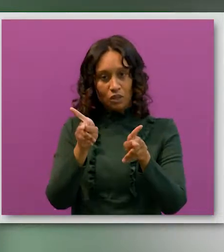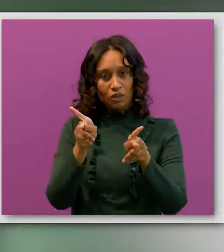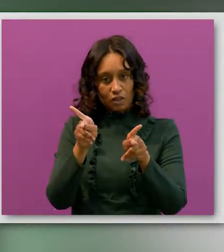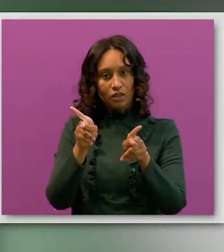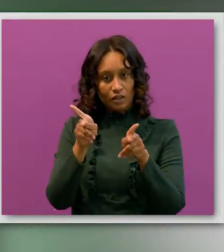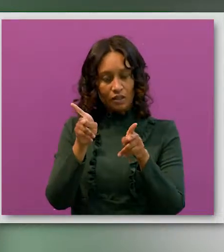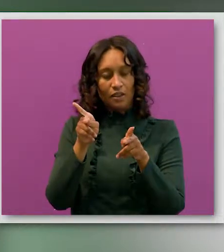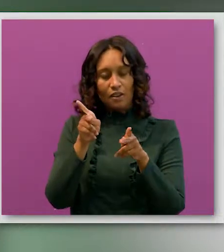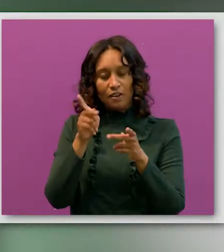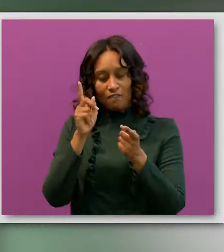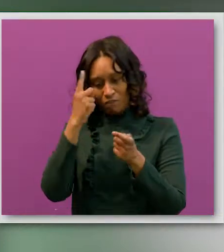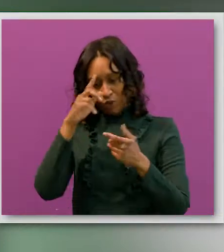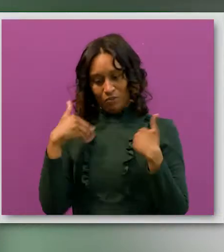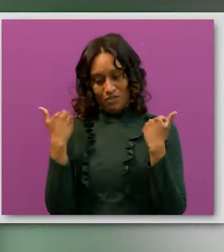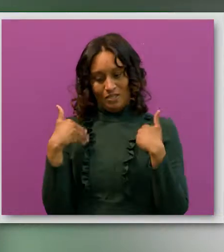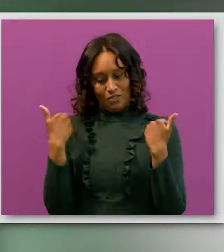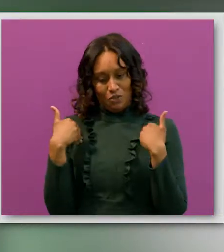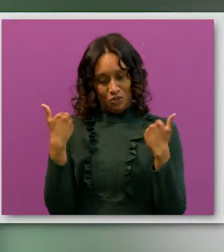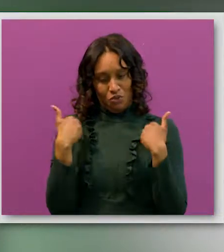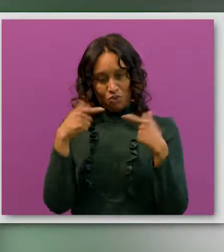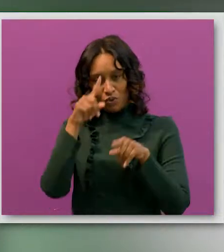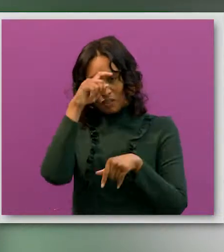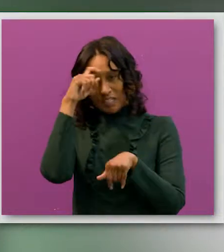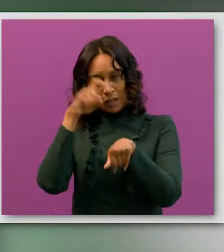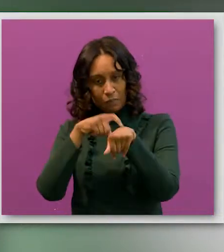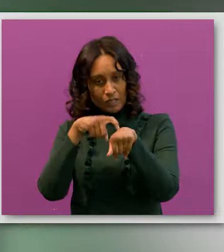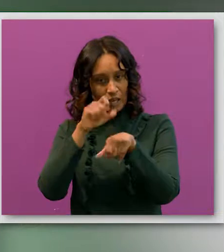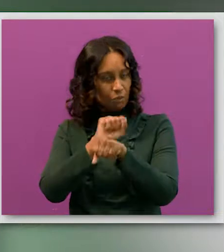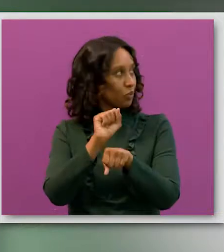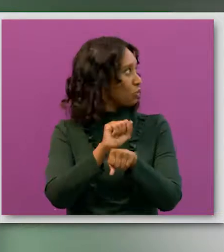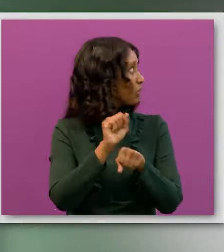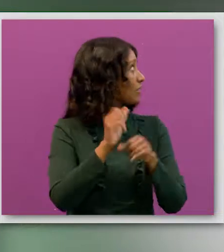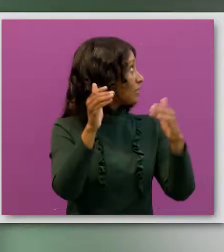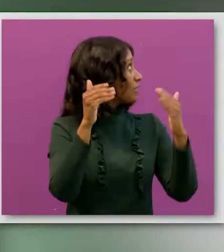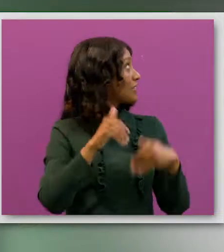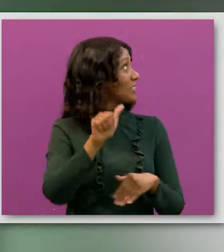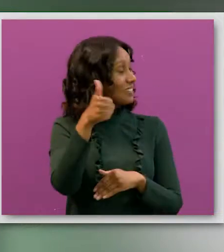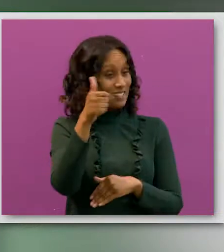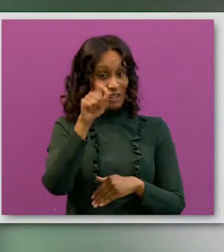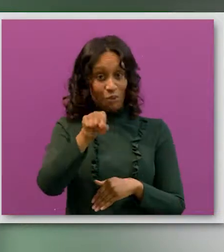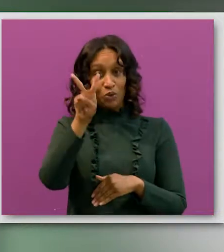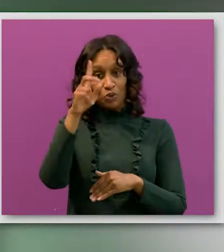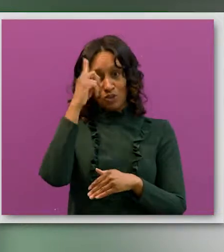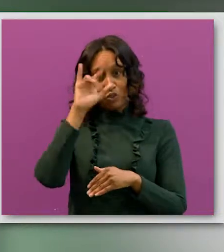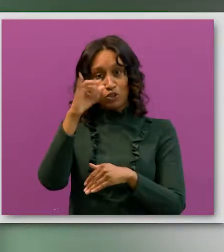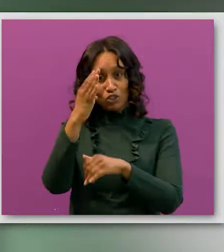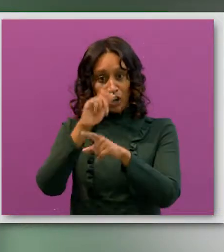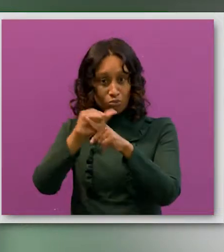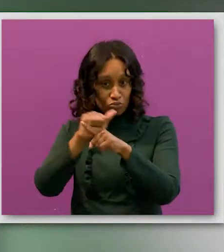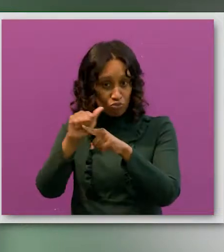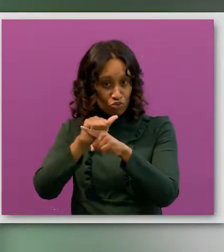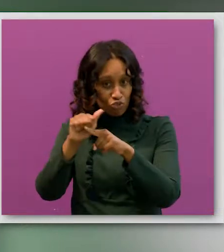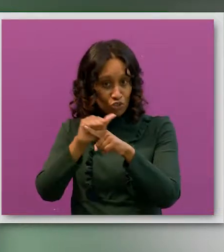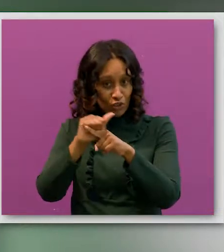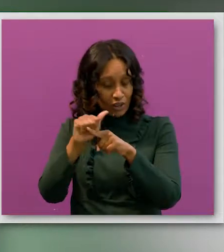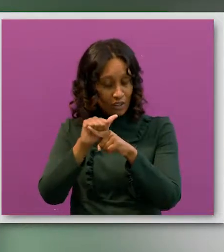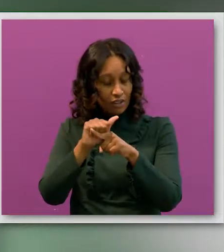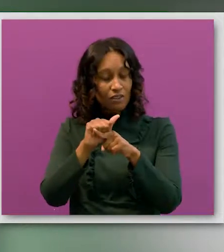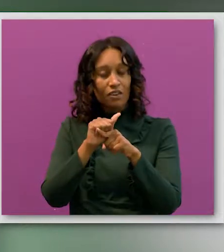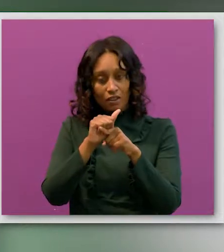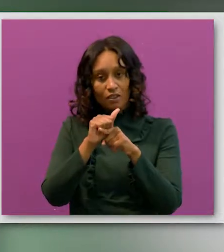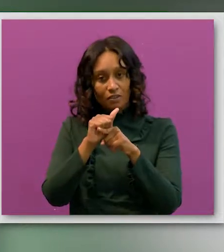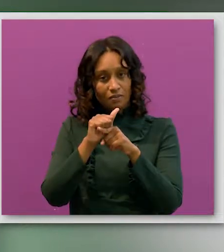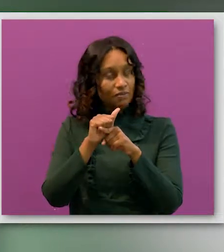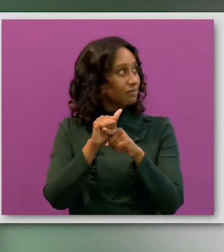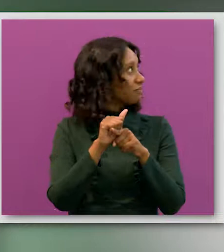than 10,000 young residents in the district. $10 million for job training programs targeting our residents that have